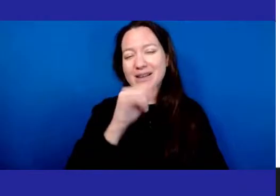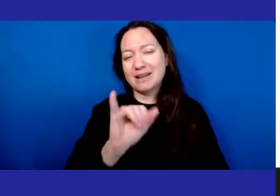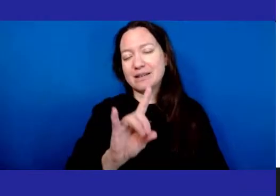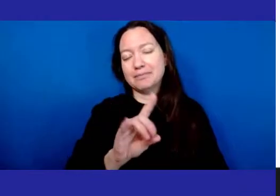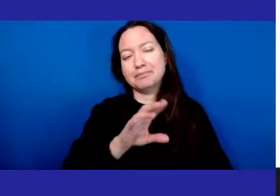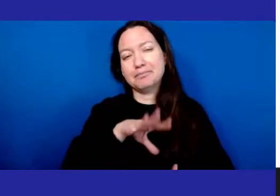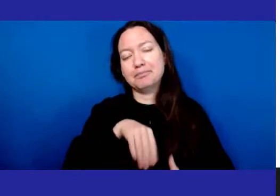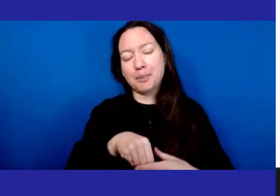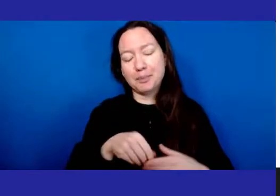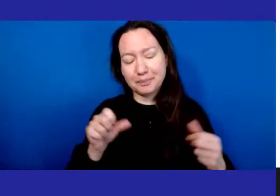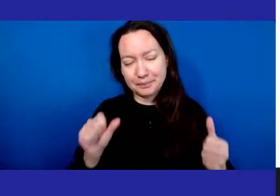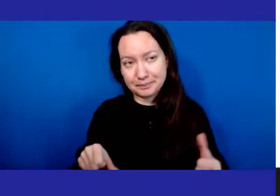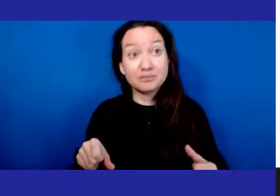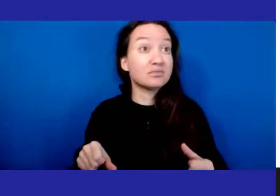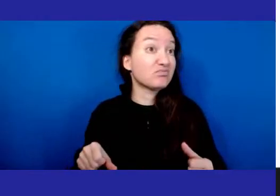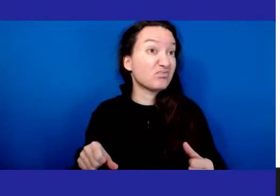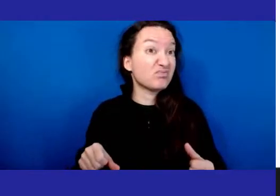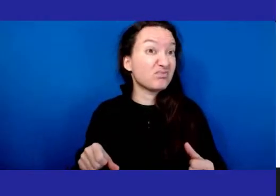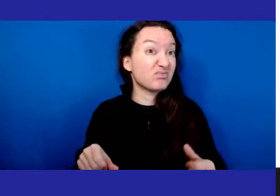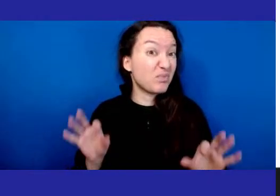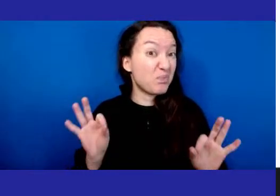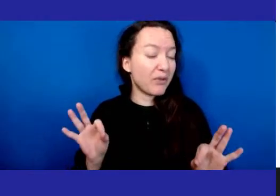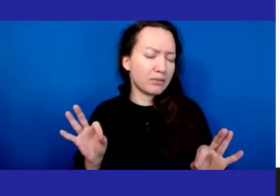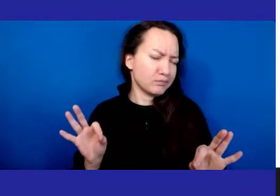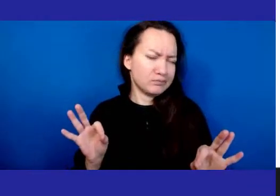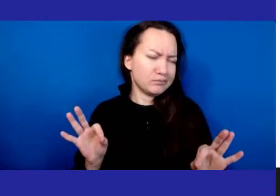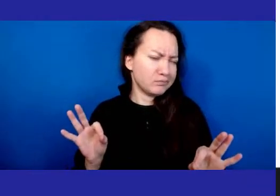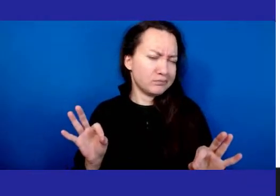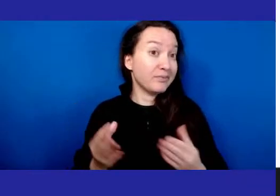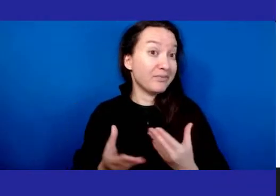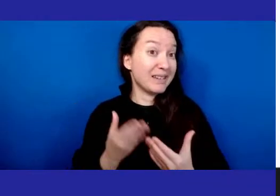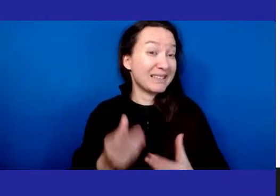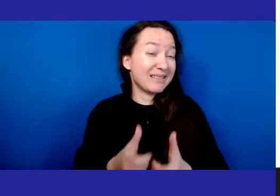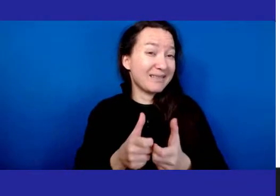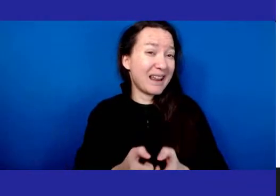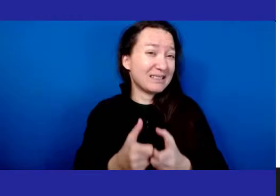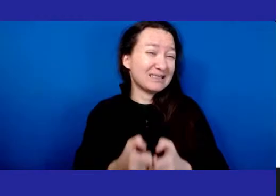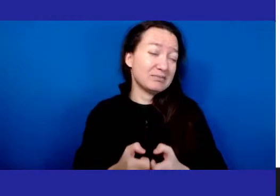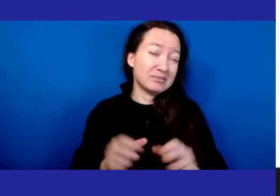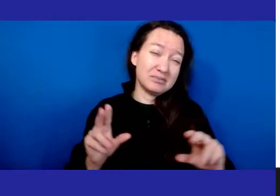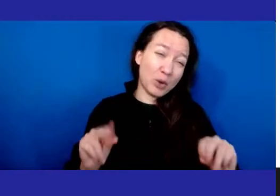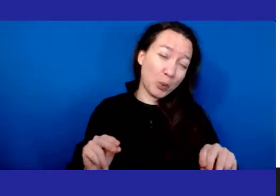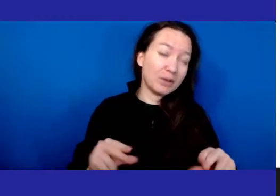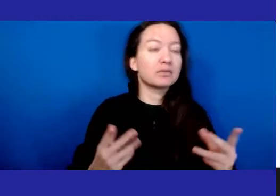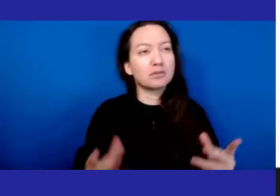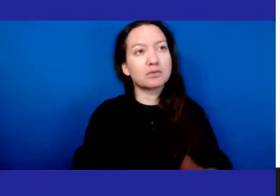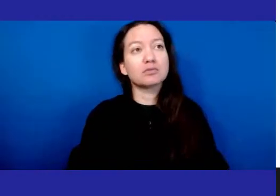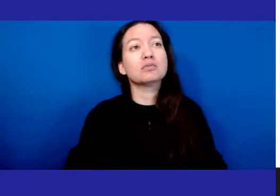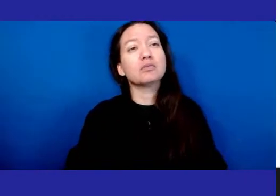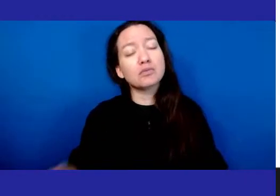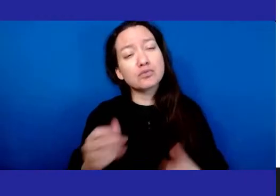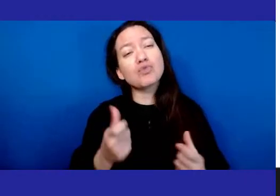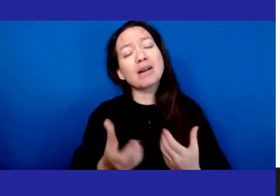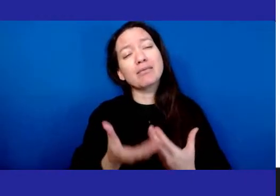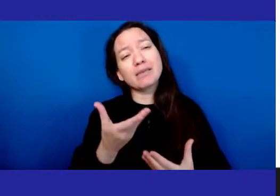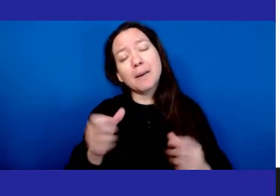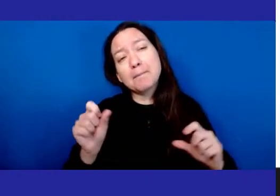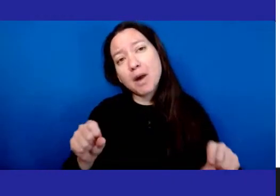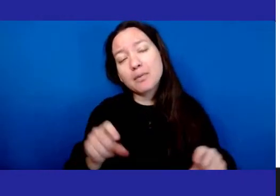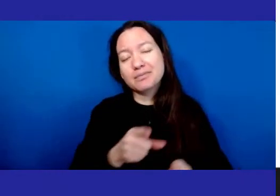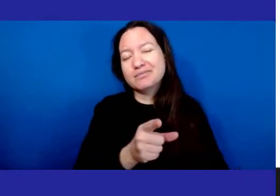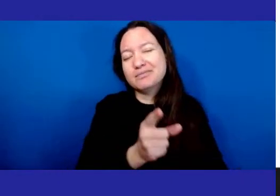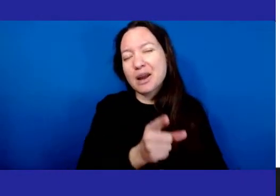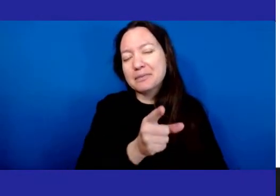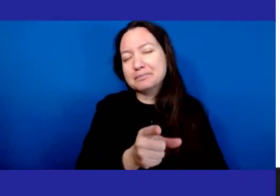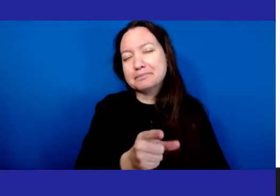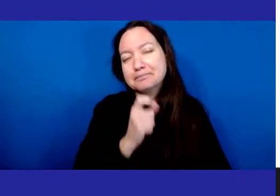Yeah. Now, is that perfect? No. Is it as easy as text messaging? No. So we're trying to make it as easy as possible, but you are correct, it is